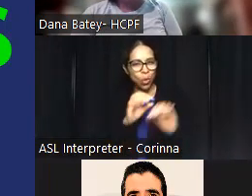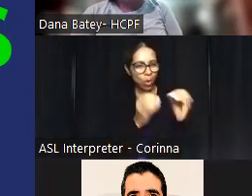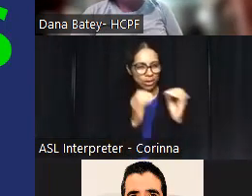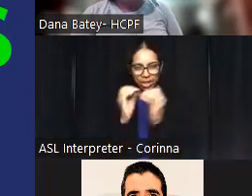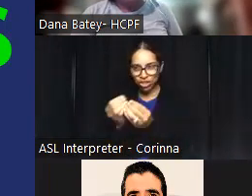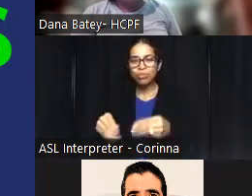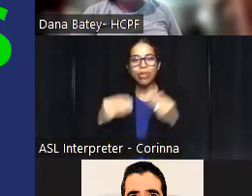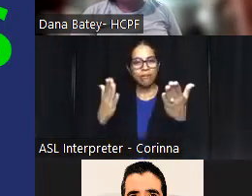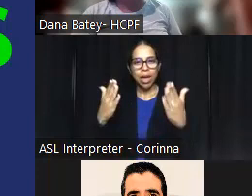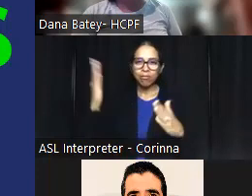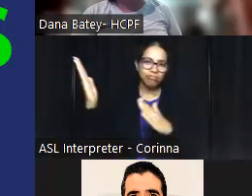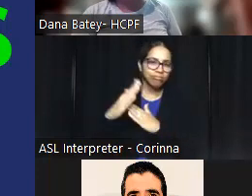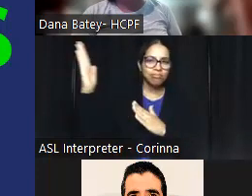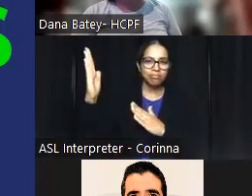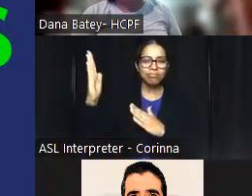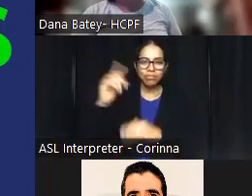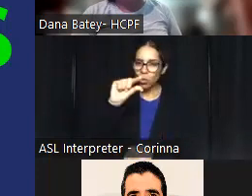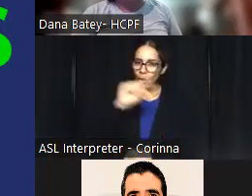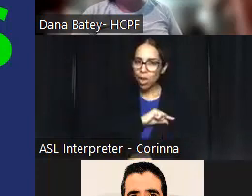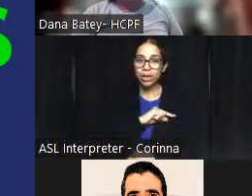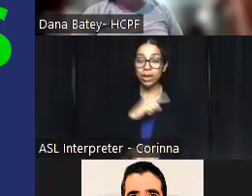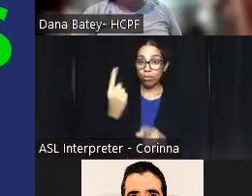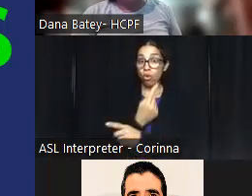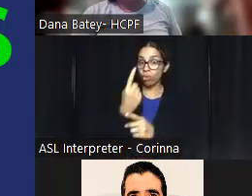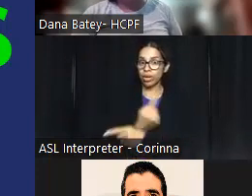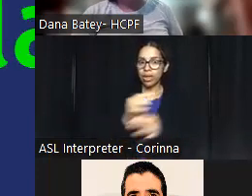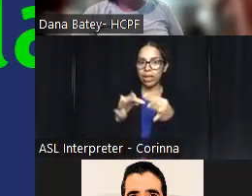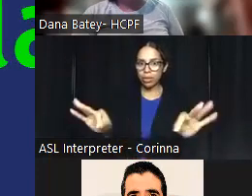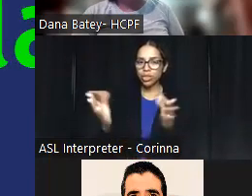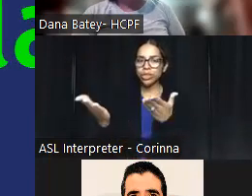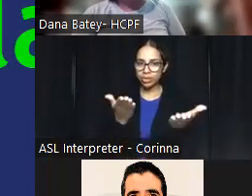high-quality and appropriate language services.